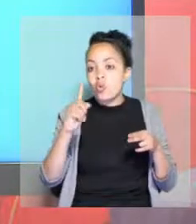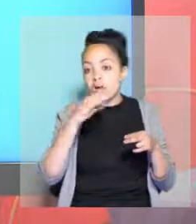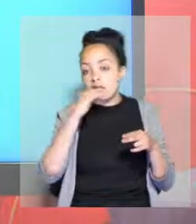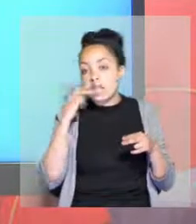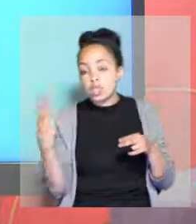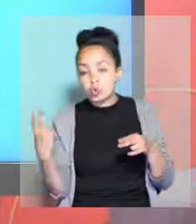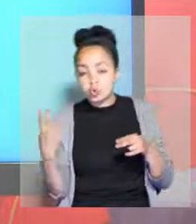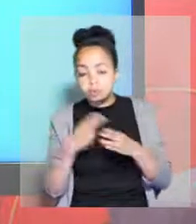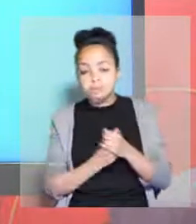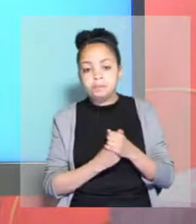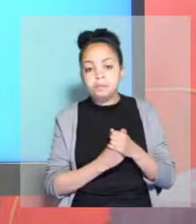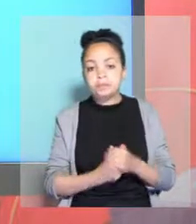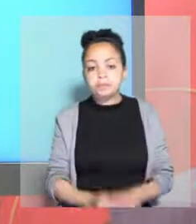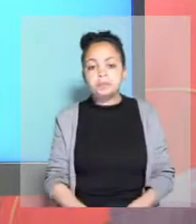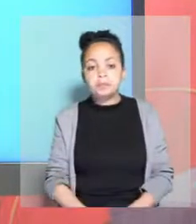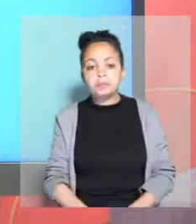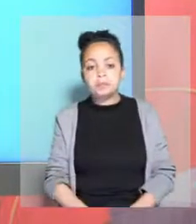meiosis II.